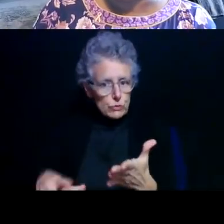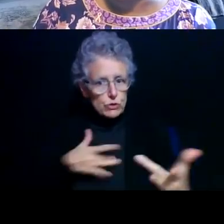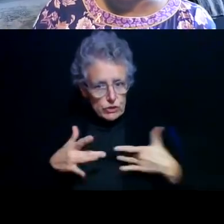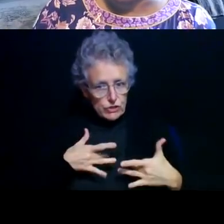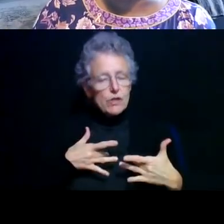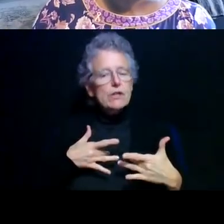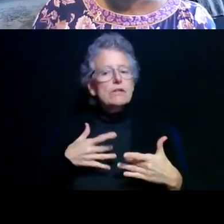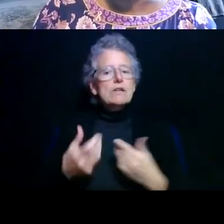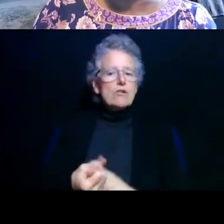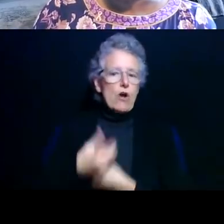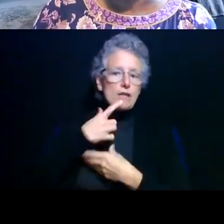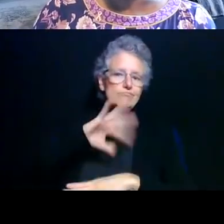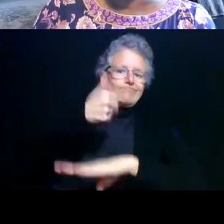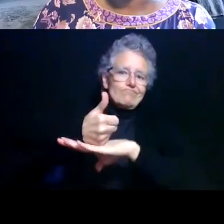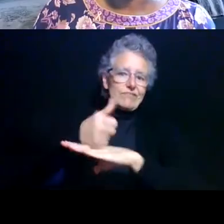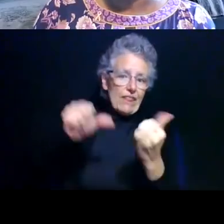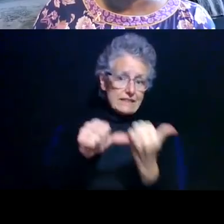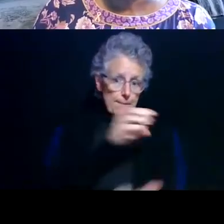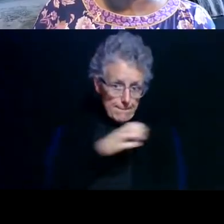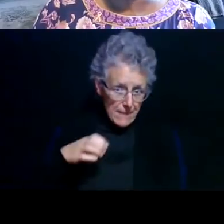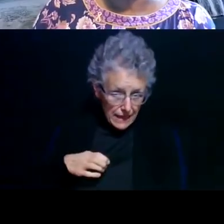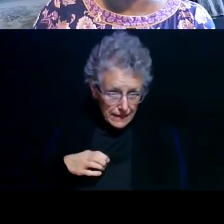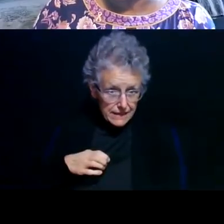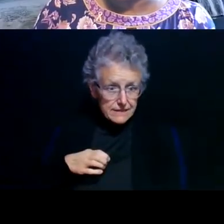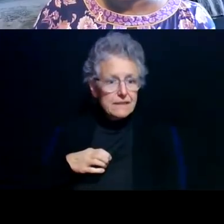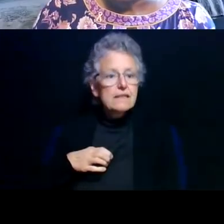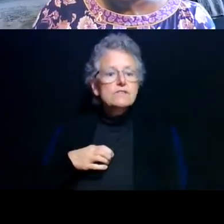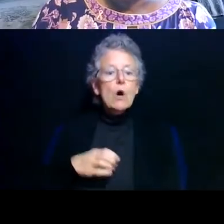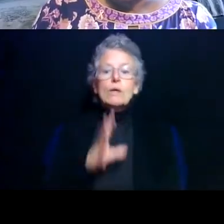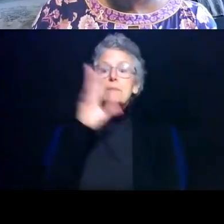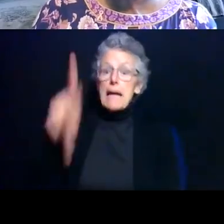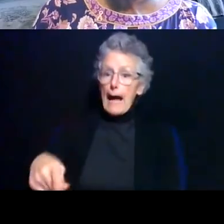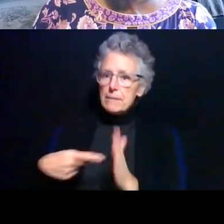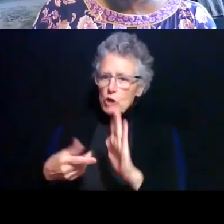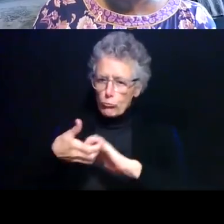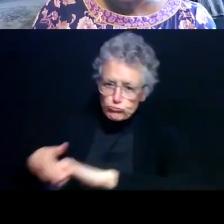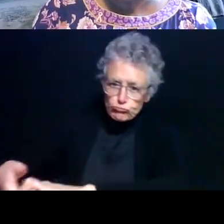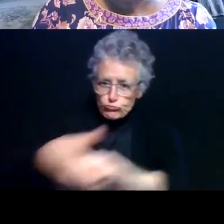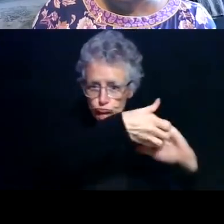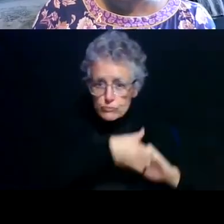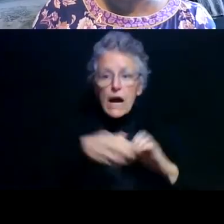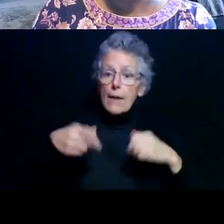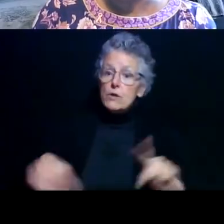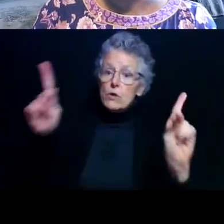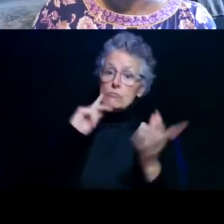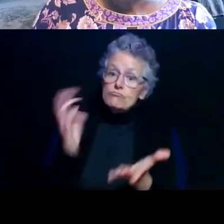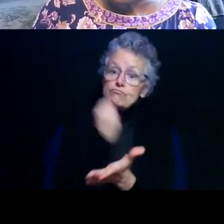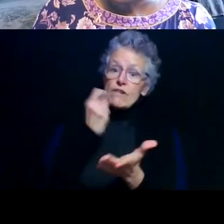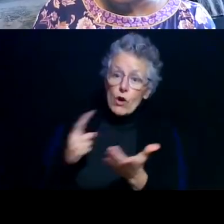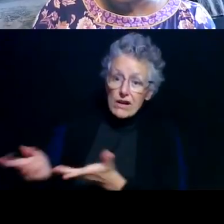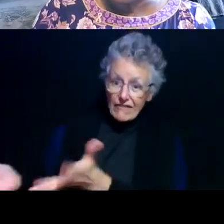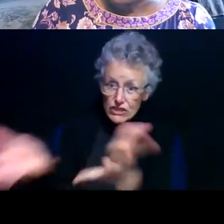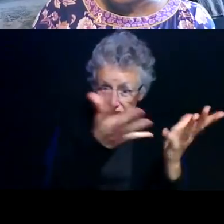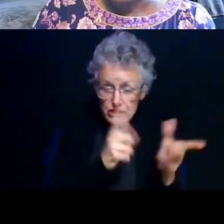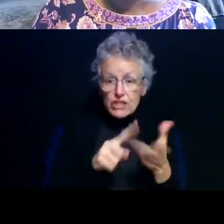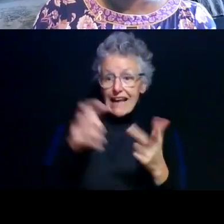these subcommittees. And these subcommittees are the Speak Up and Show Solidarity, Opportunities for Conversation, Education